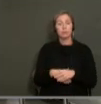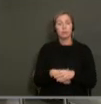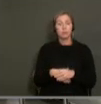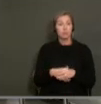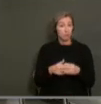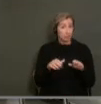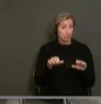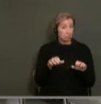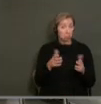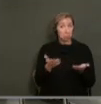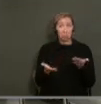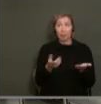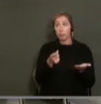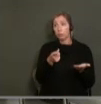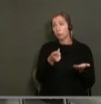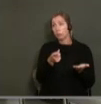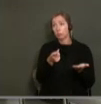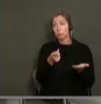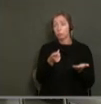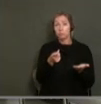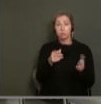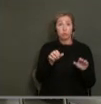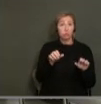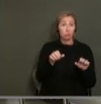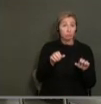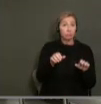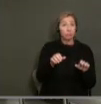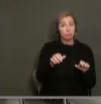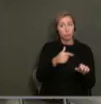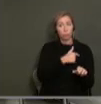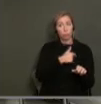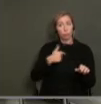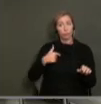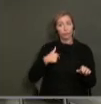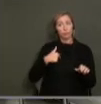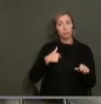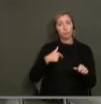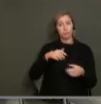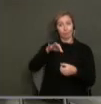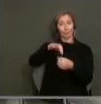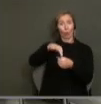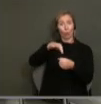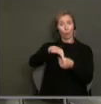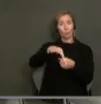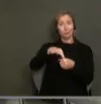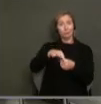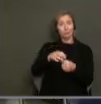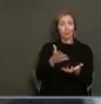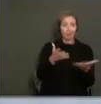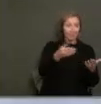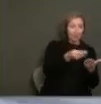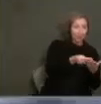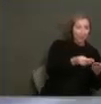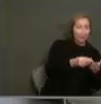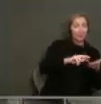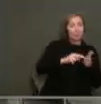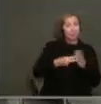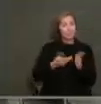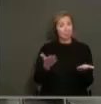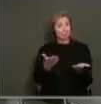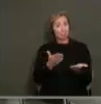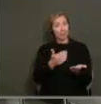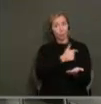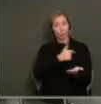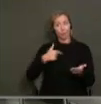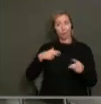the citizens maybe a voting privilege on that much money? Sure, and you're